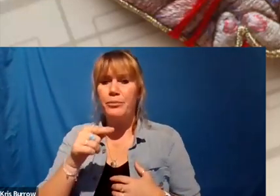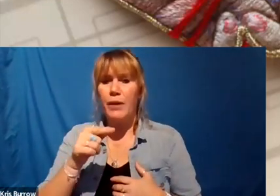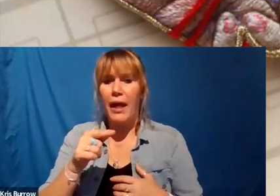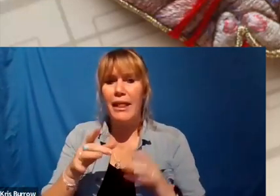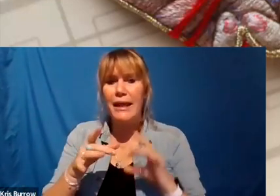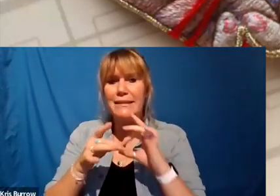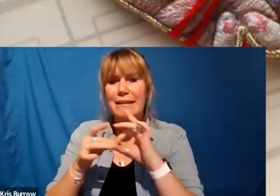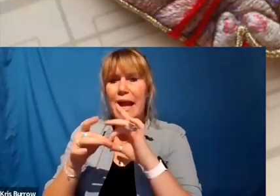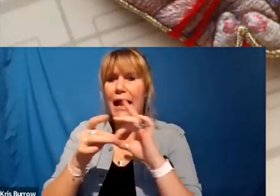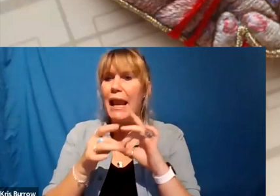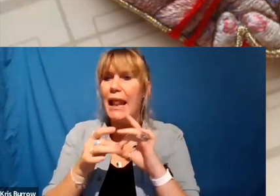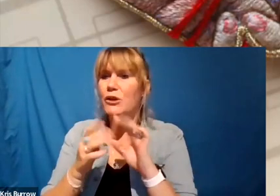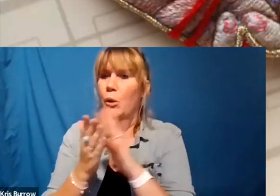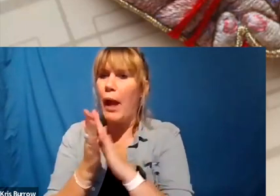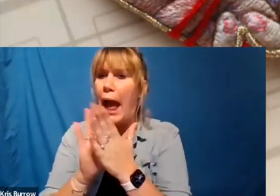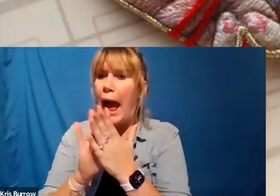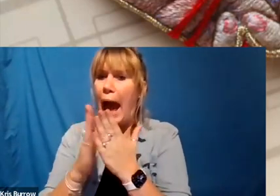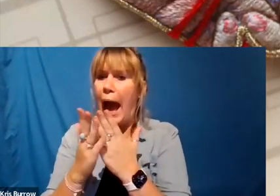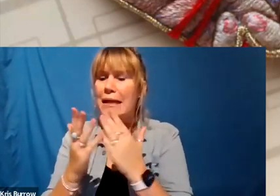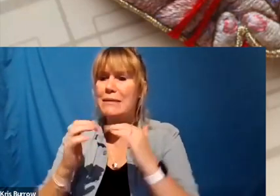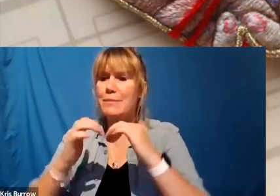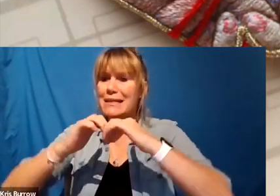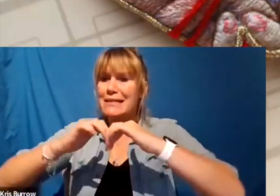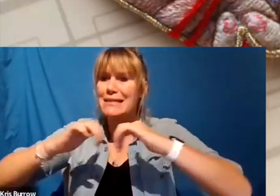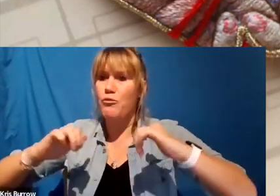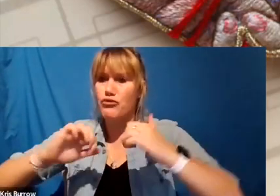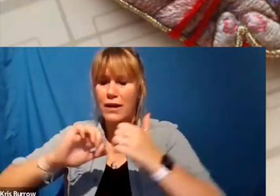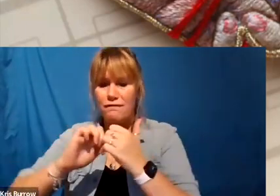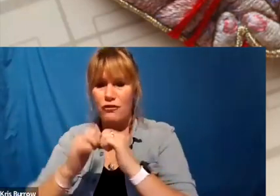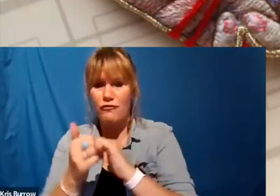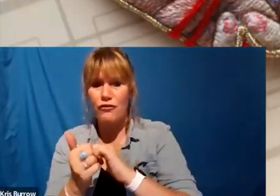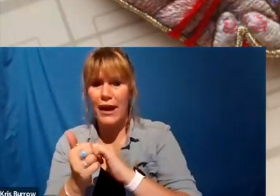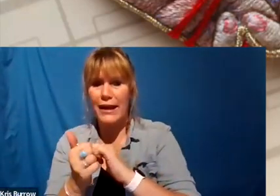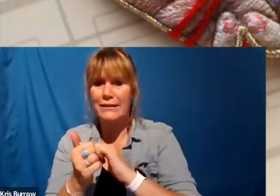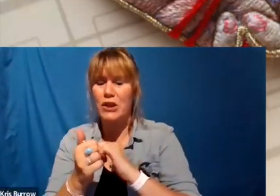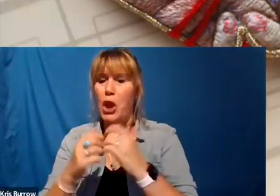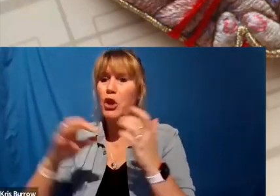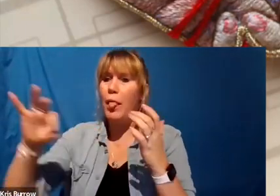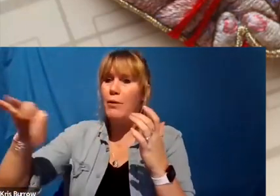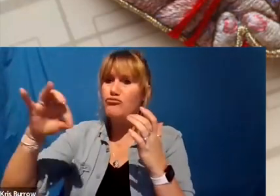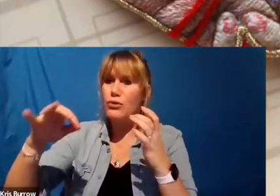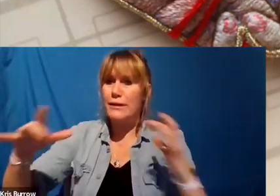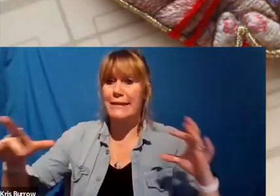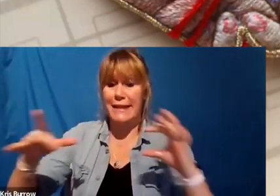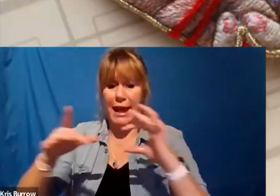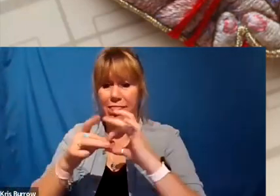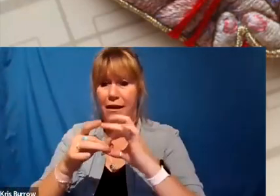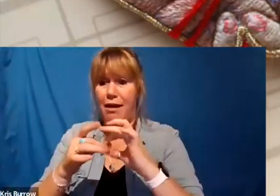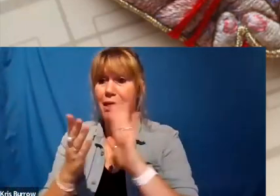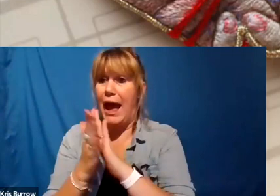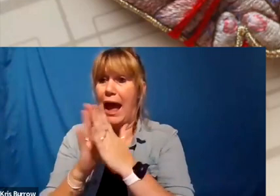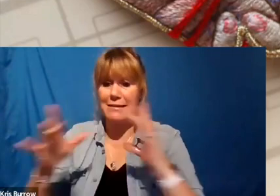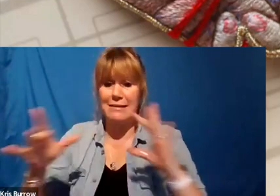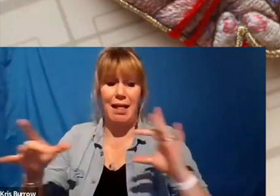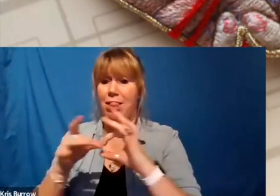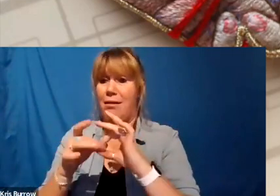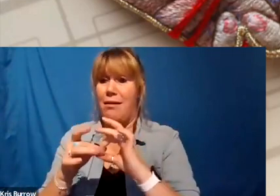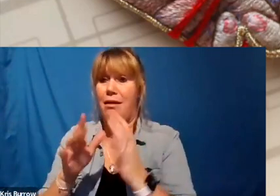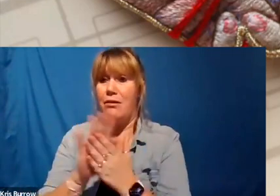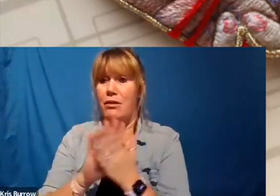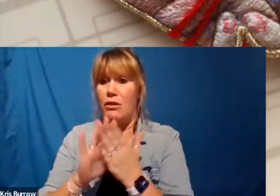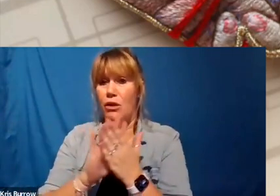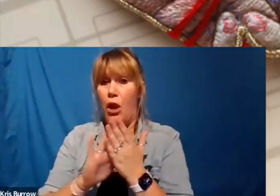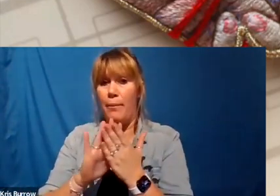have about being separated from friends. You know, I used to live abroad, and when I left, it was like a big